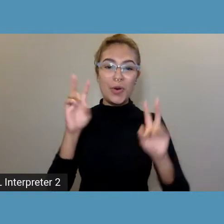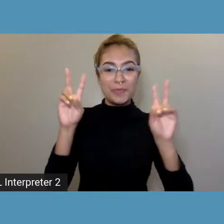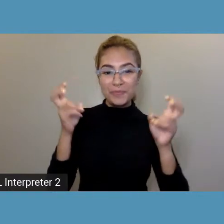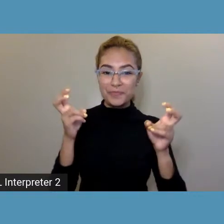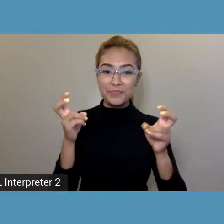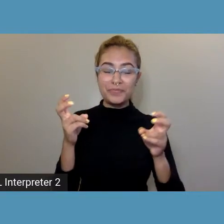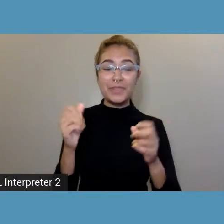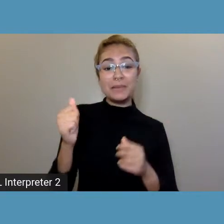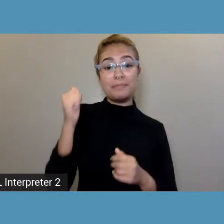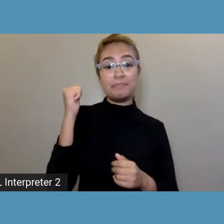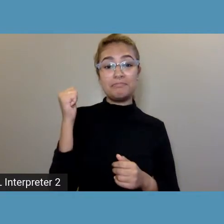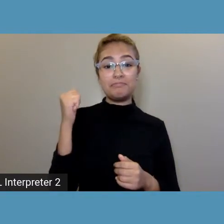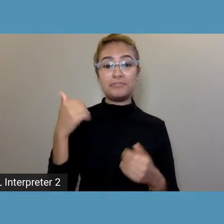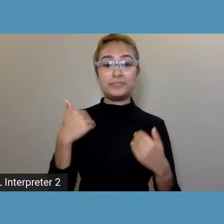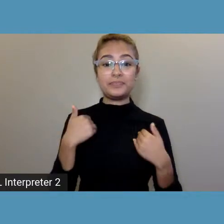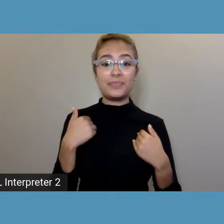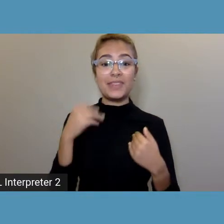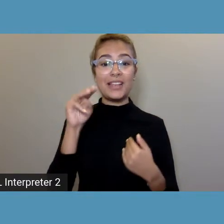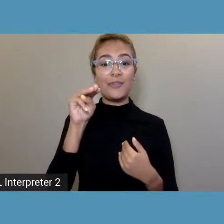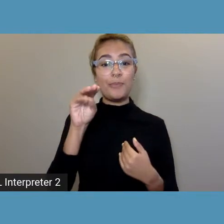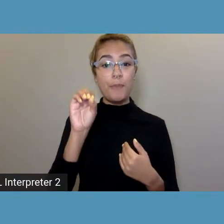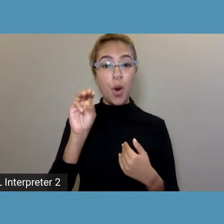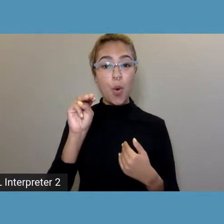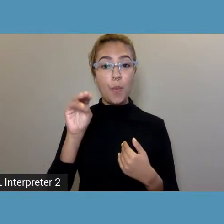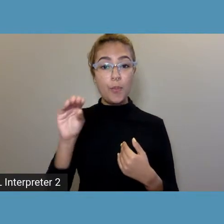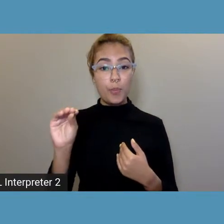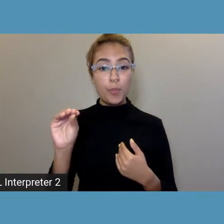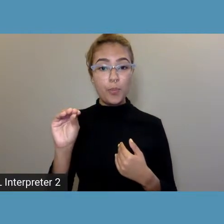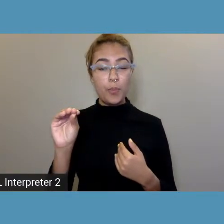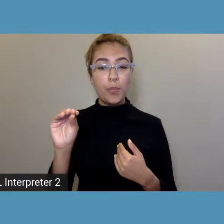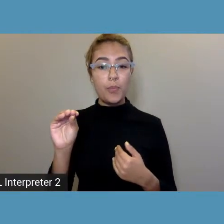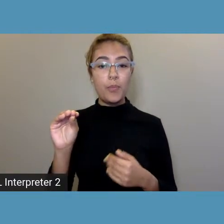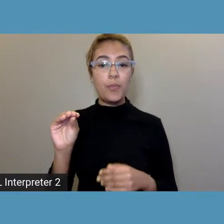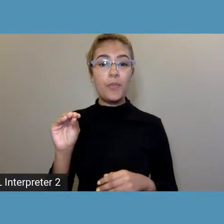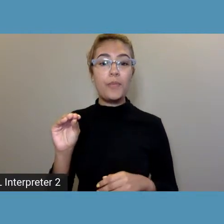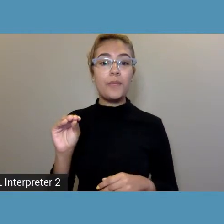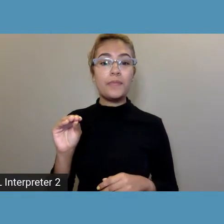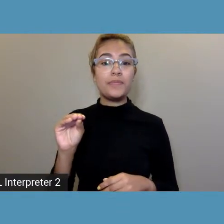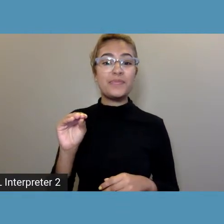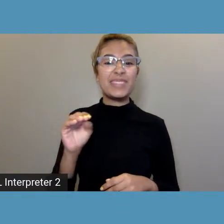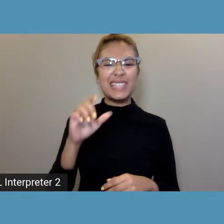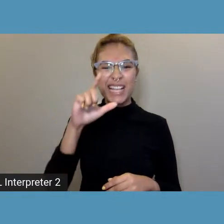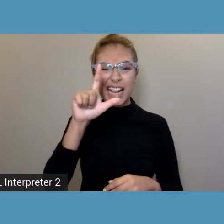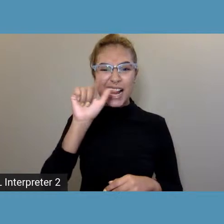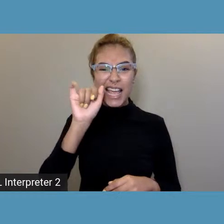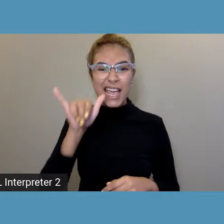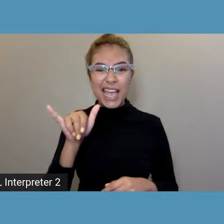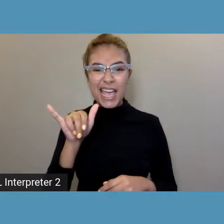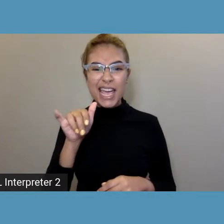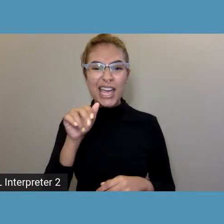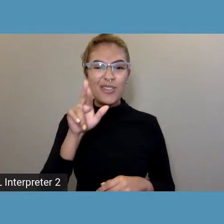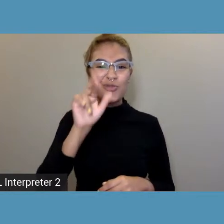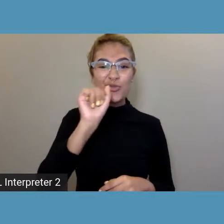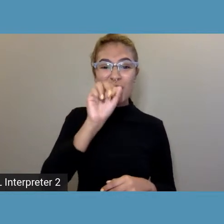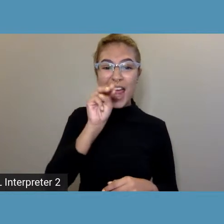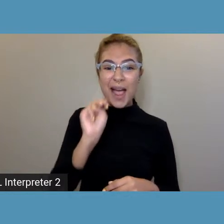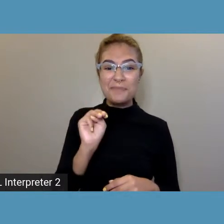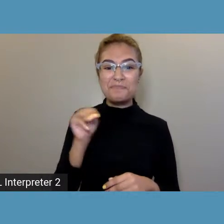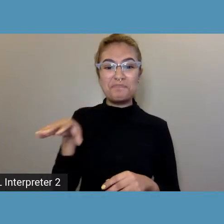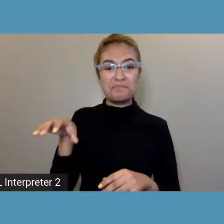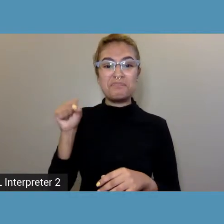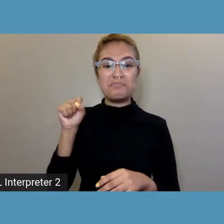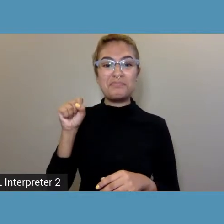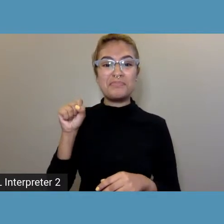Behind me, I have Momo, which is a clay ram that I picked up